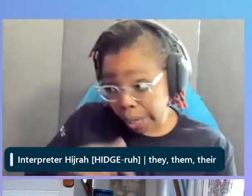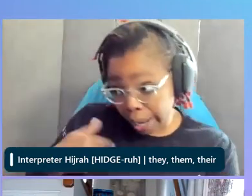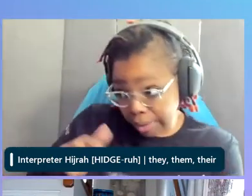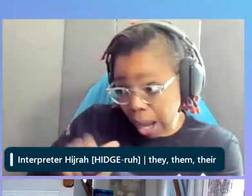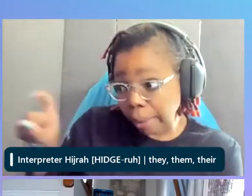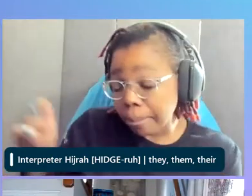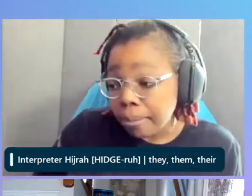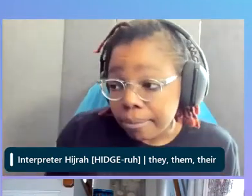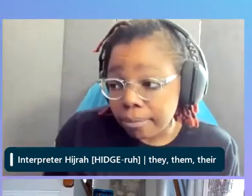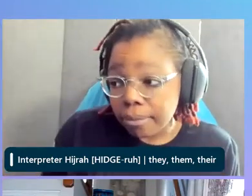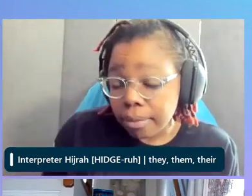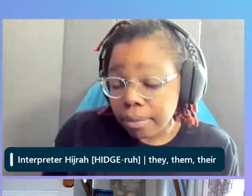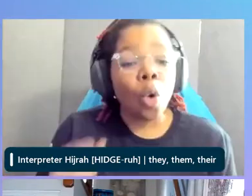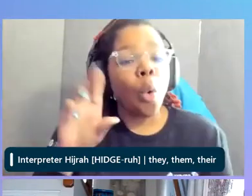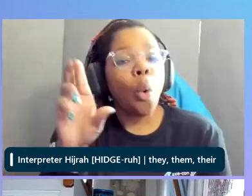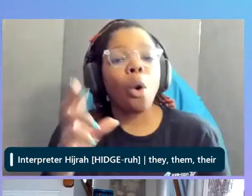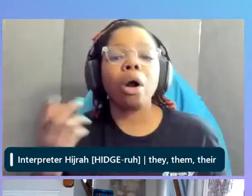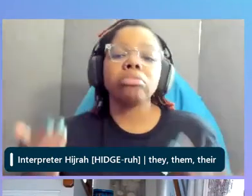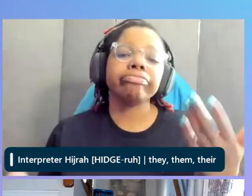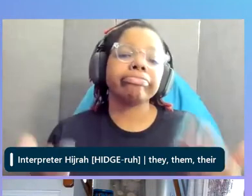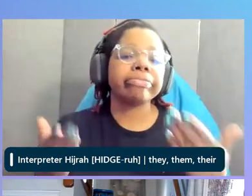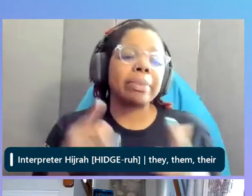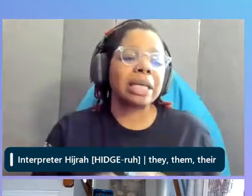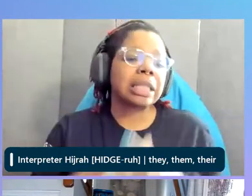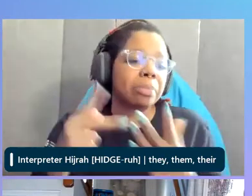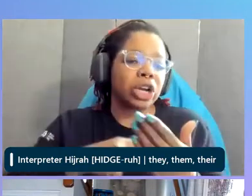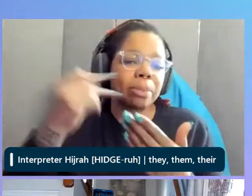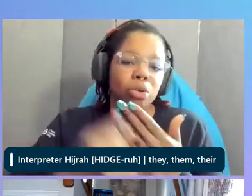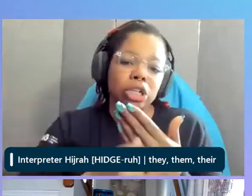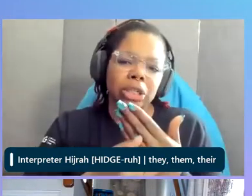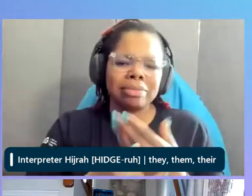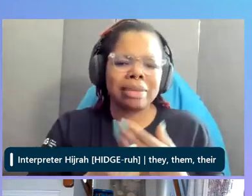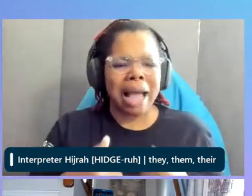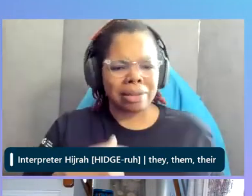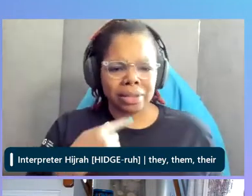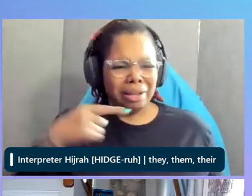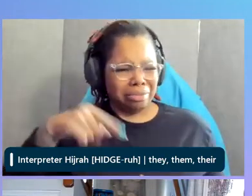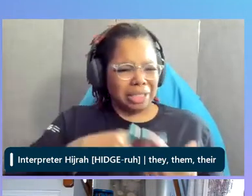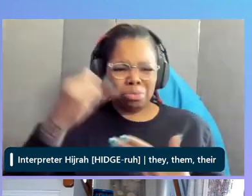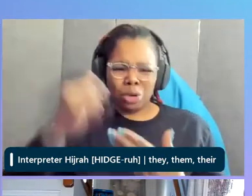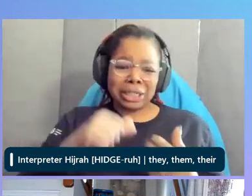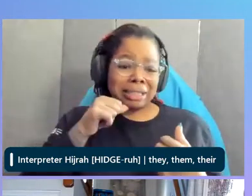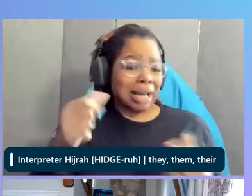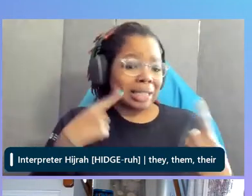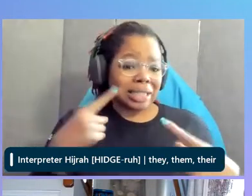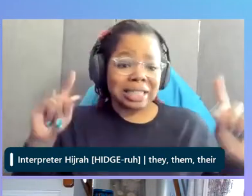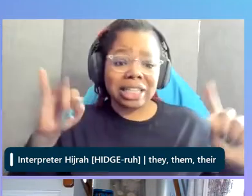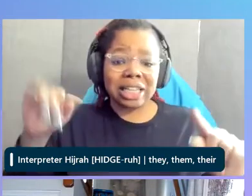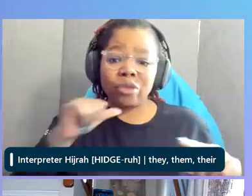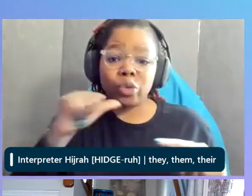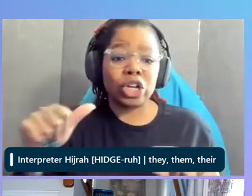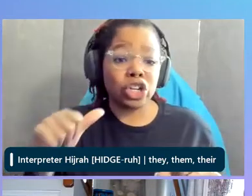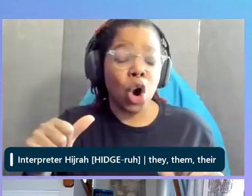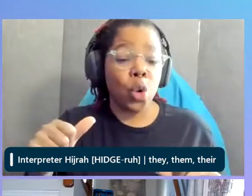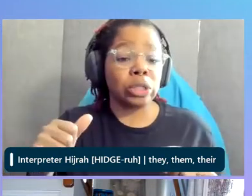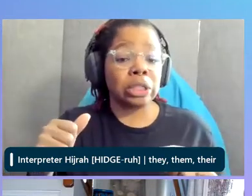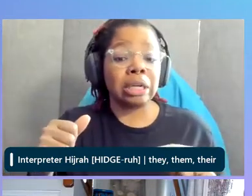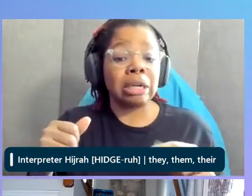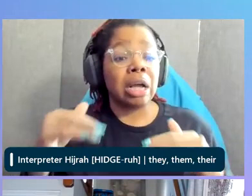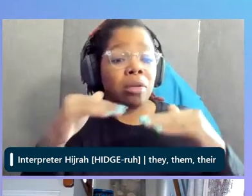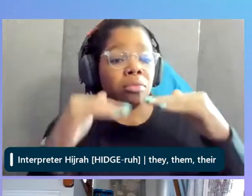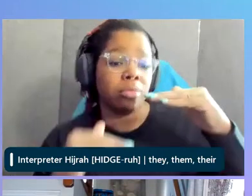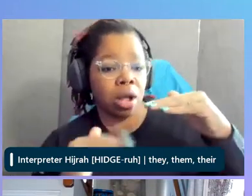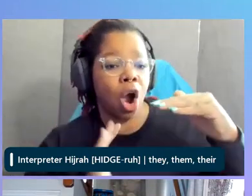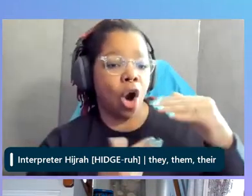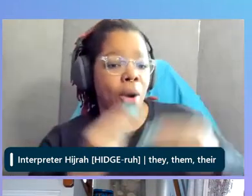time? Or let's say I say at the beginning of the project, okay, this project is not a success unless we come in under budget. Okay, what do I have to